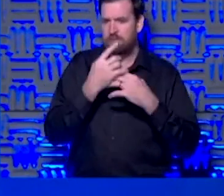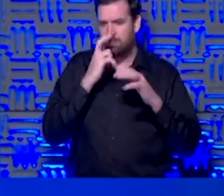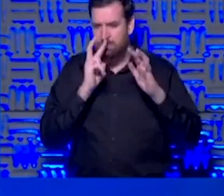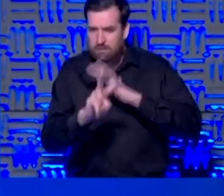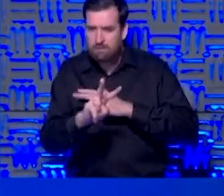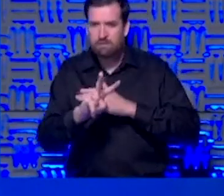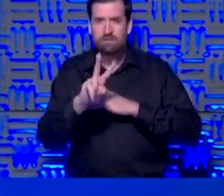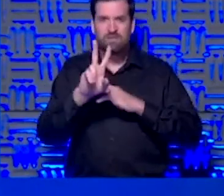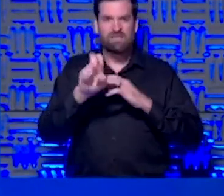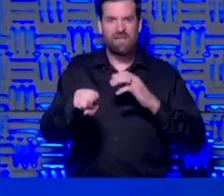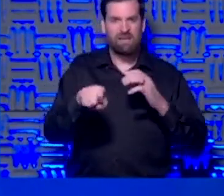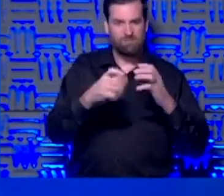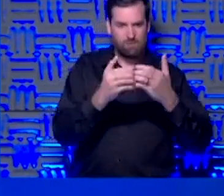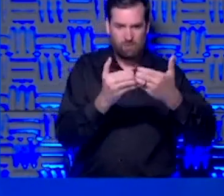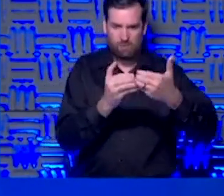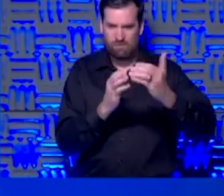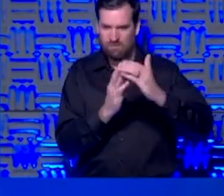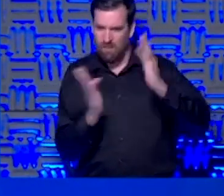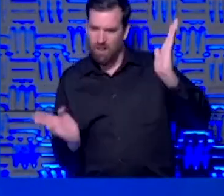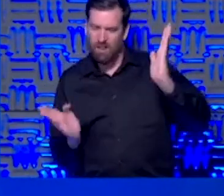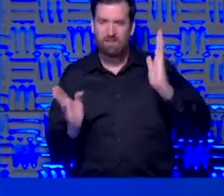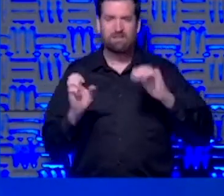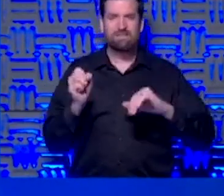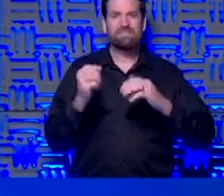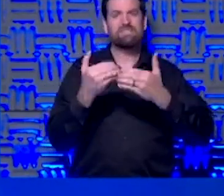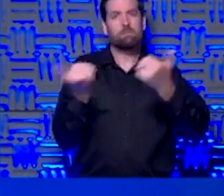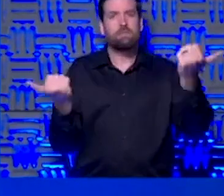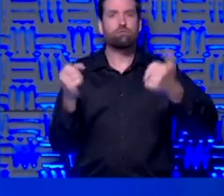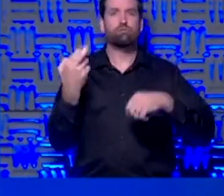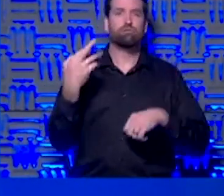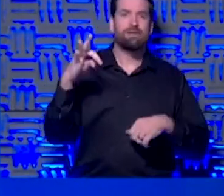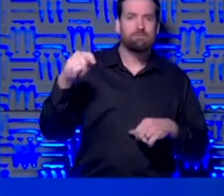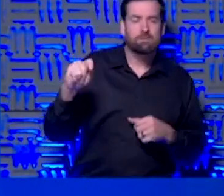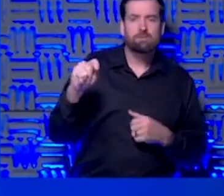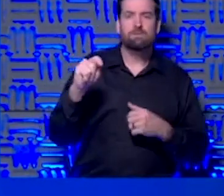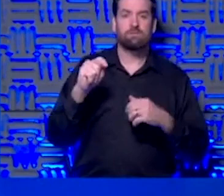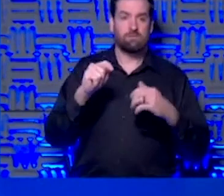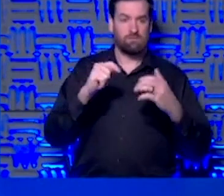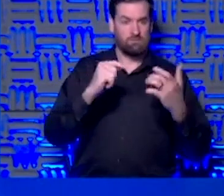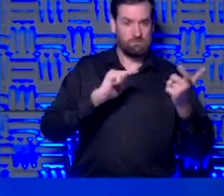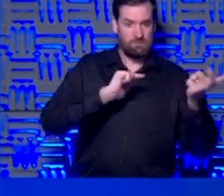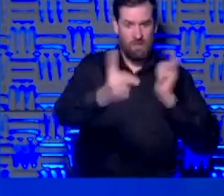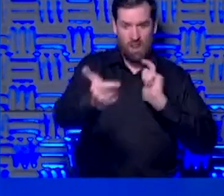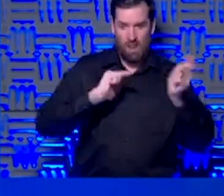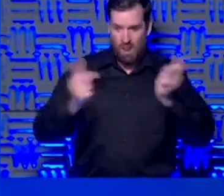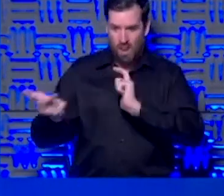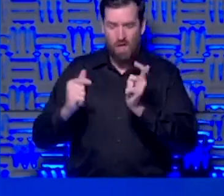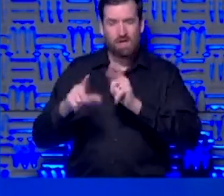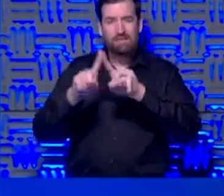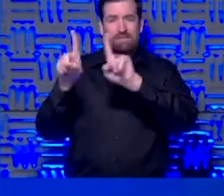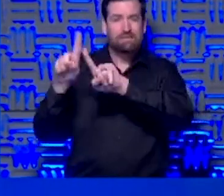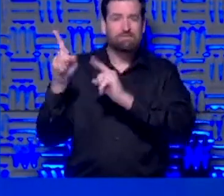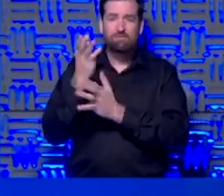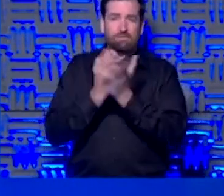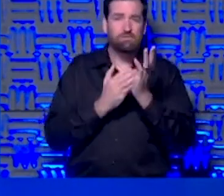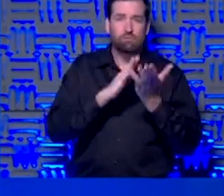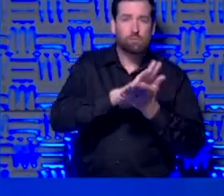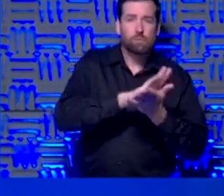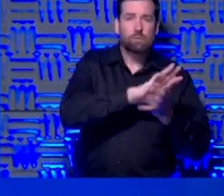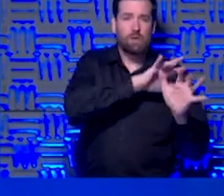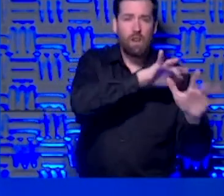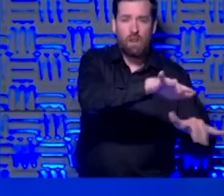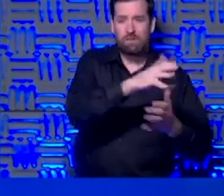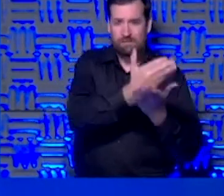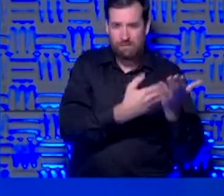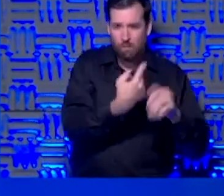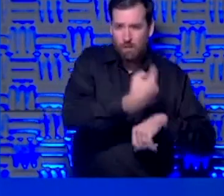have split shifts for schools, or some days some people are at school and some days are at home and they flip the next day. I don't know all those choices, but I can say that